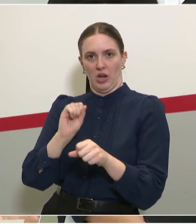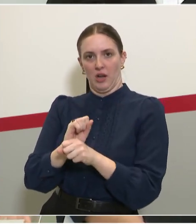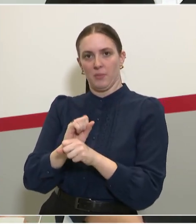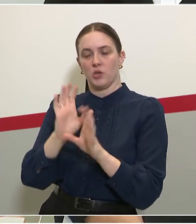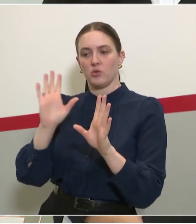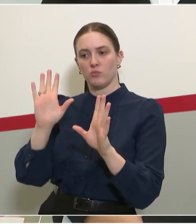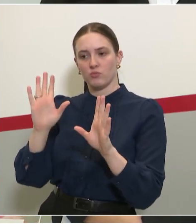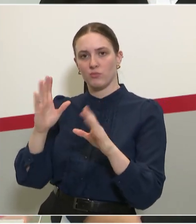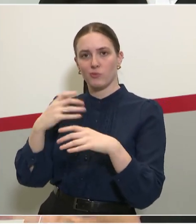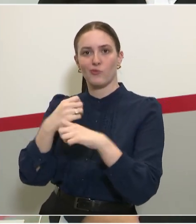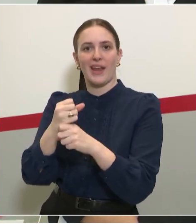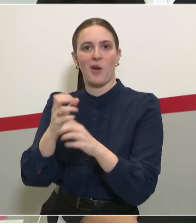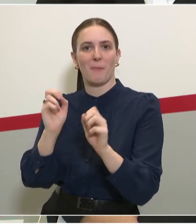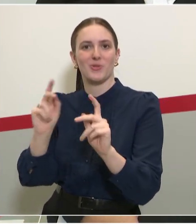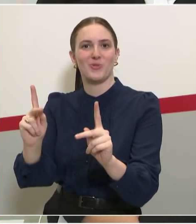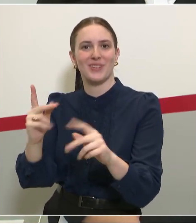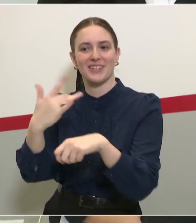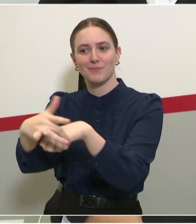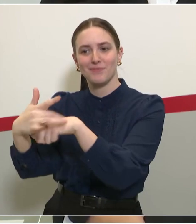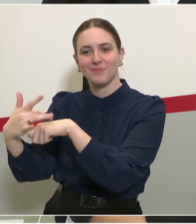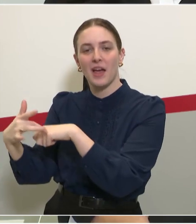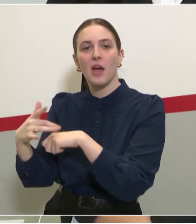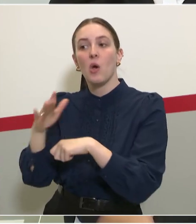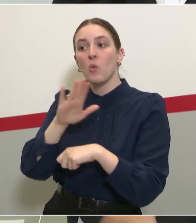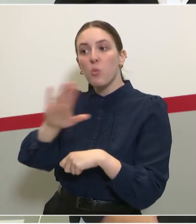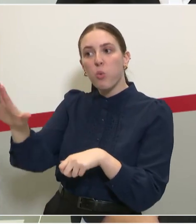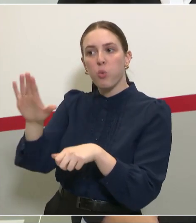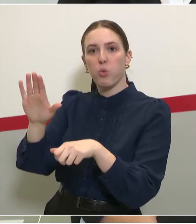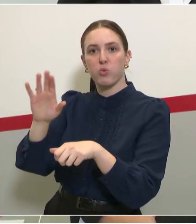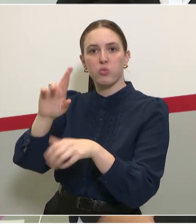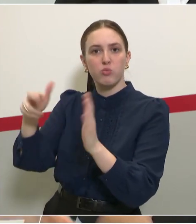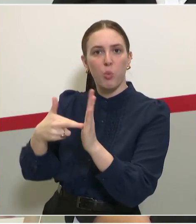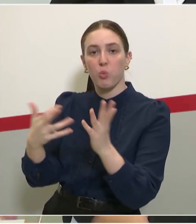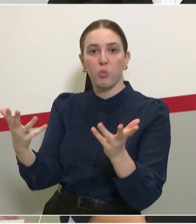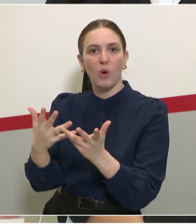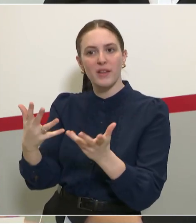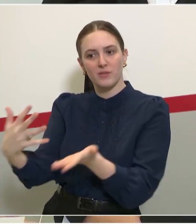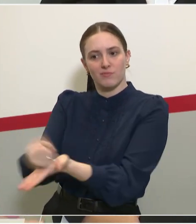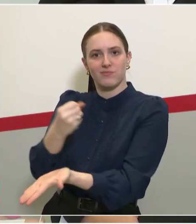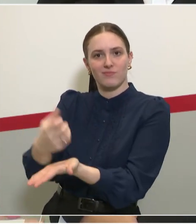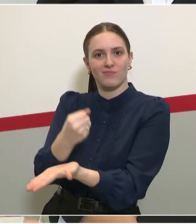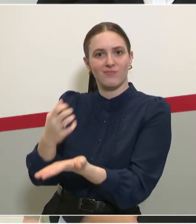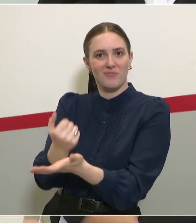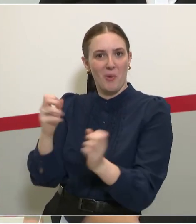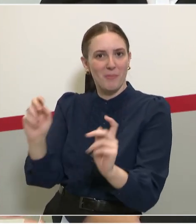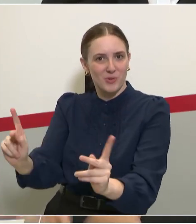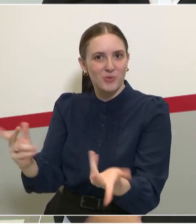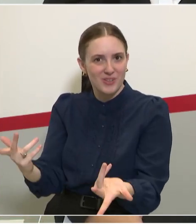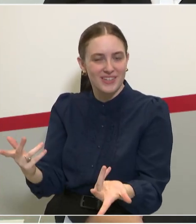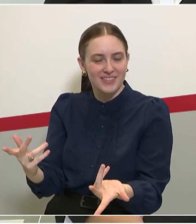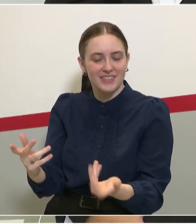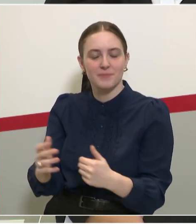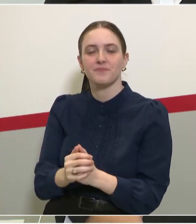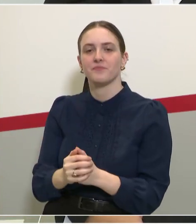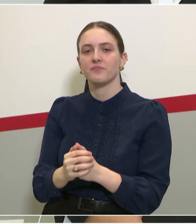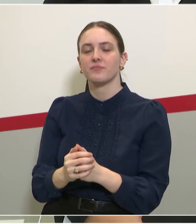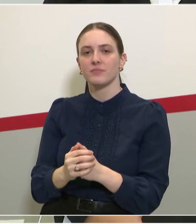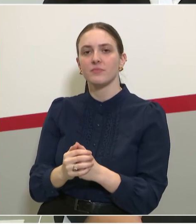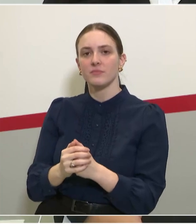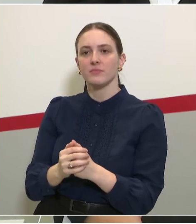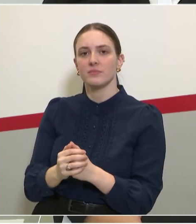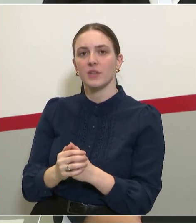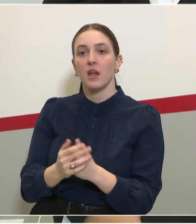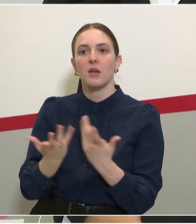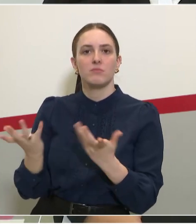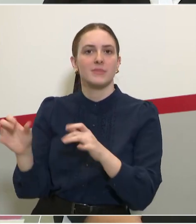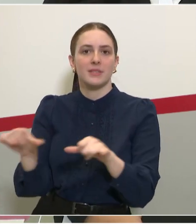get the opportunities. And a lot of people, when it's their business, they make it their business to do that. Well, similarly, in